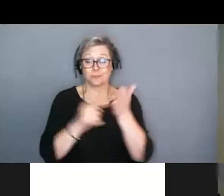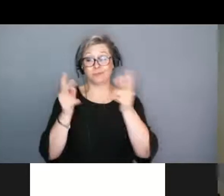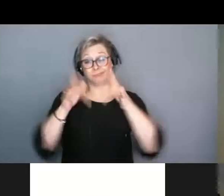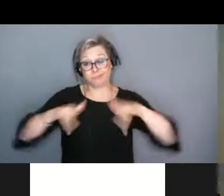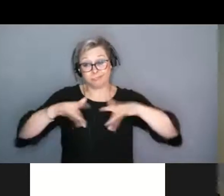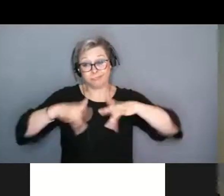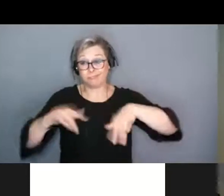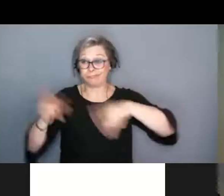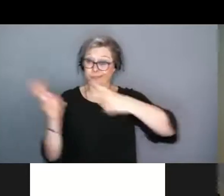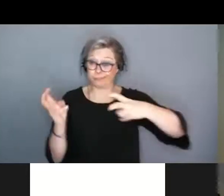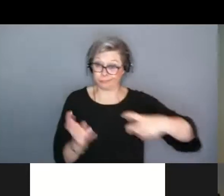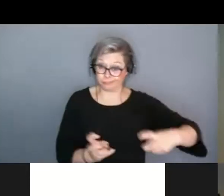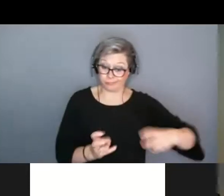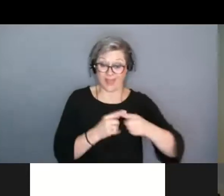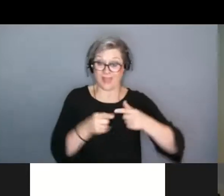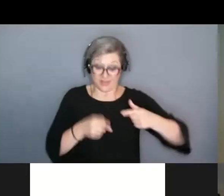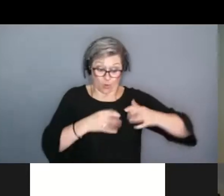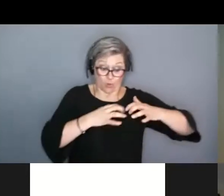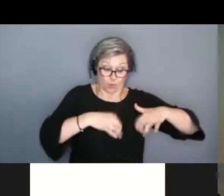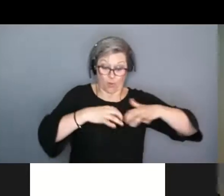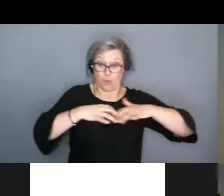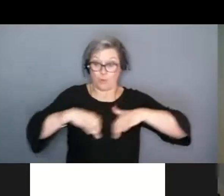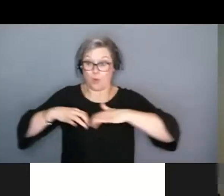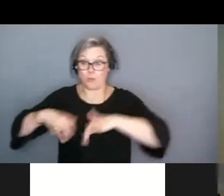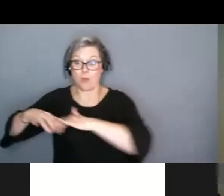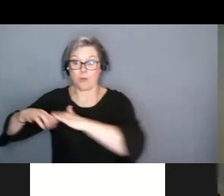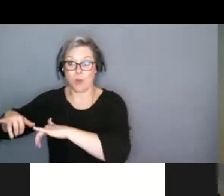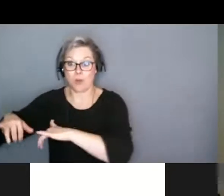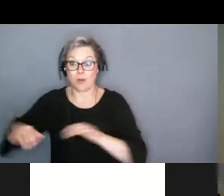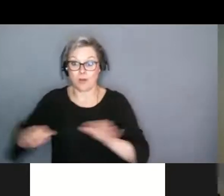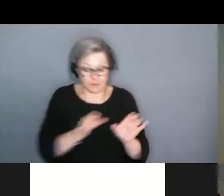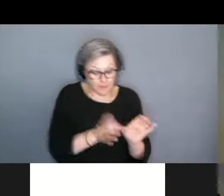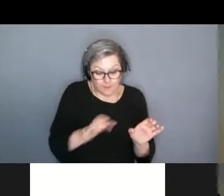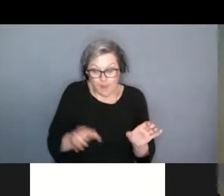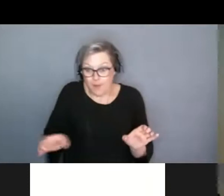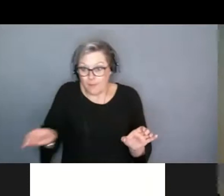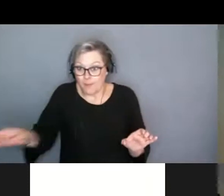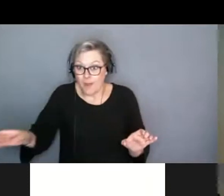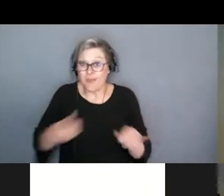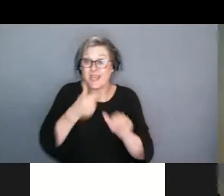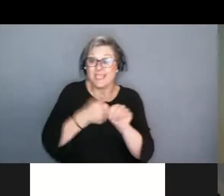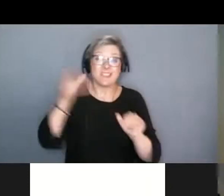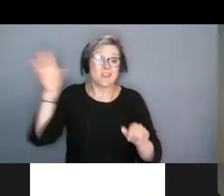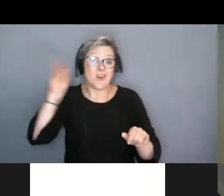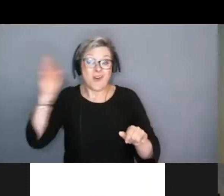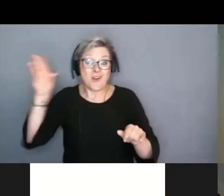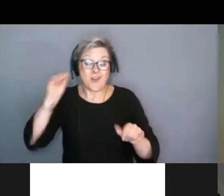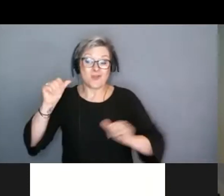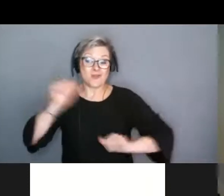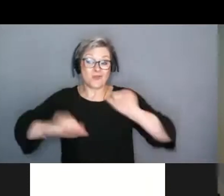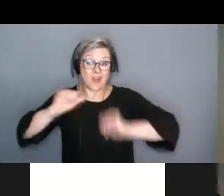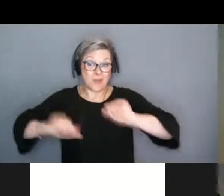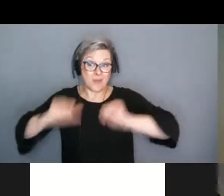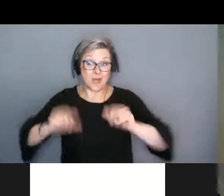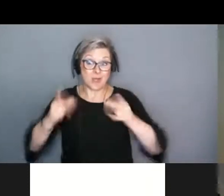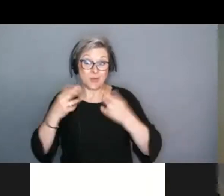recordings got broken down. And after every single audio drama episode, there is a recording of